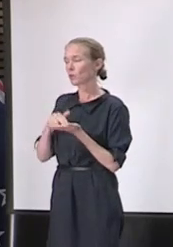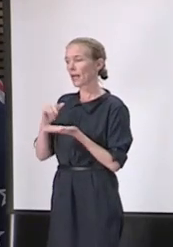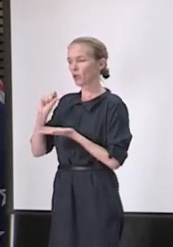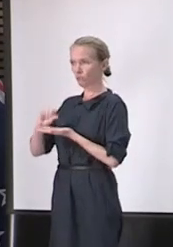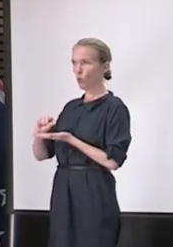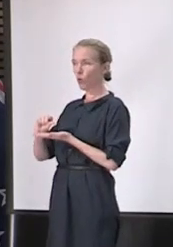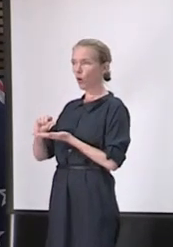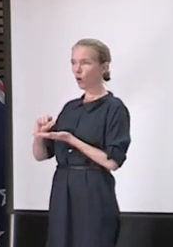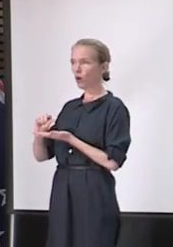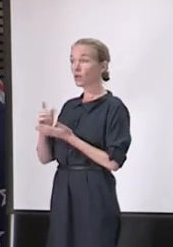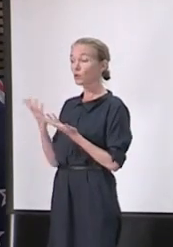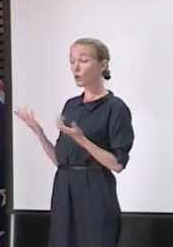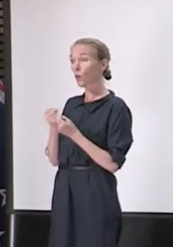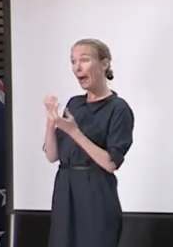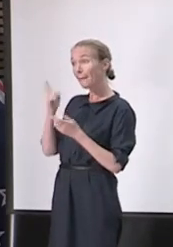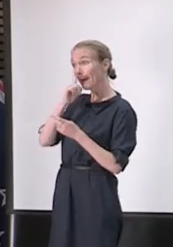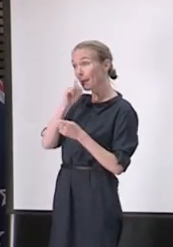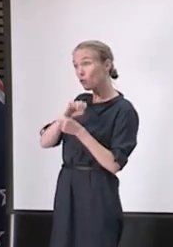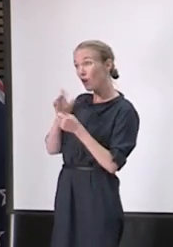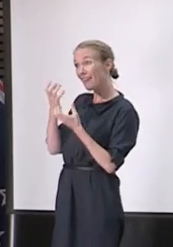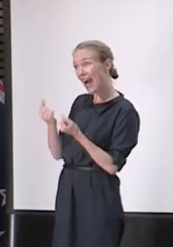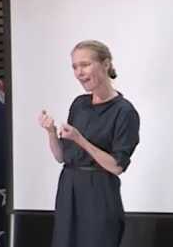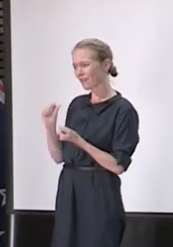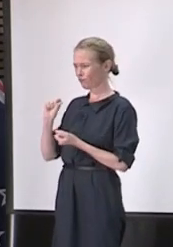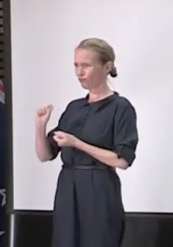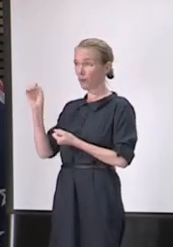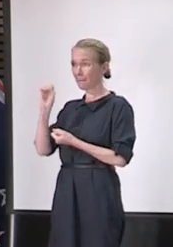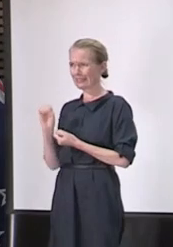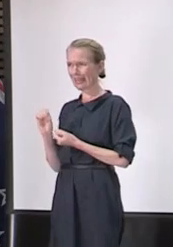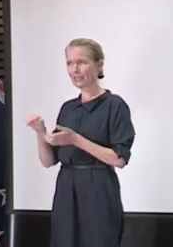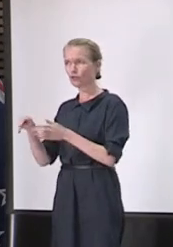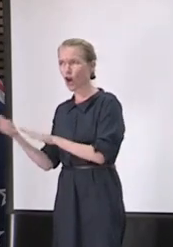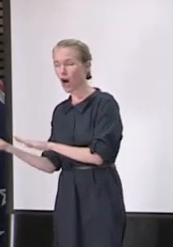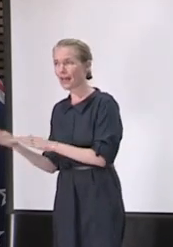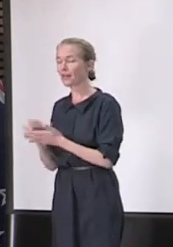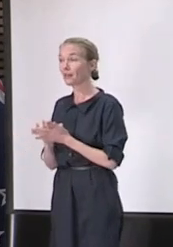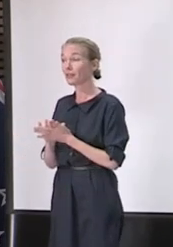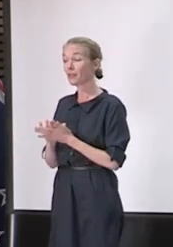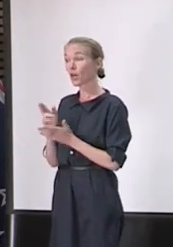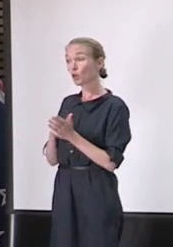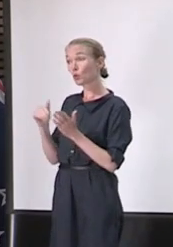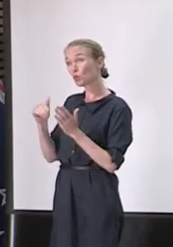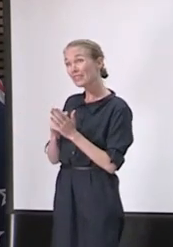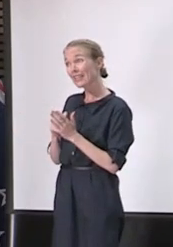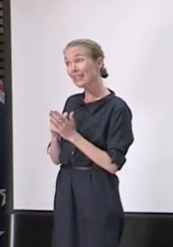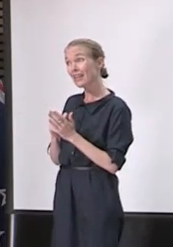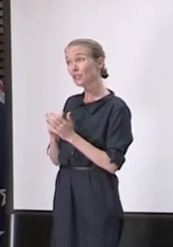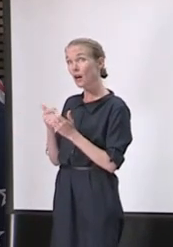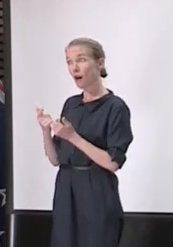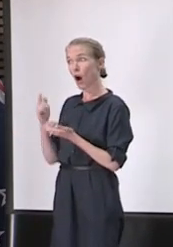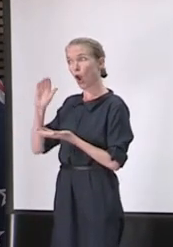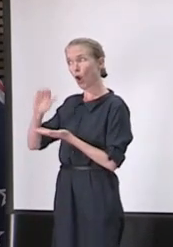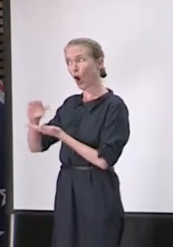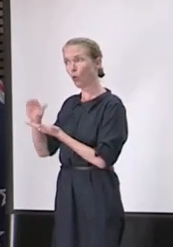higher percentage of their total case numbers or a higher proportion that are deaths. I think what it reflects is the extensiveness of our testing. So we've got a high